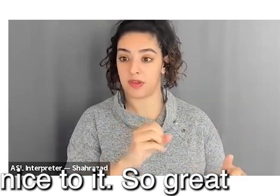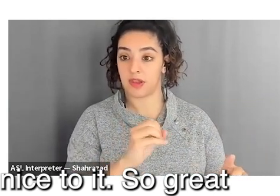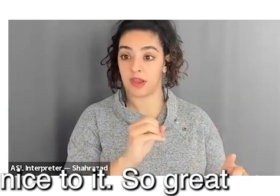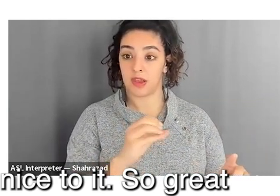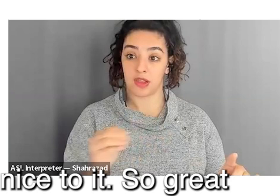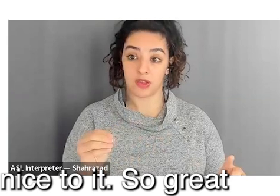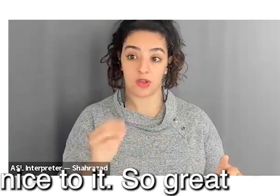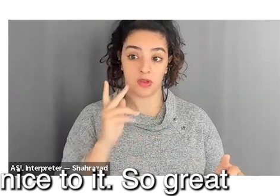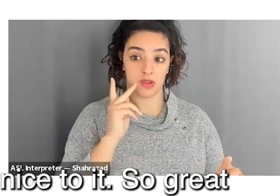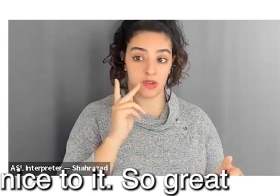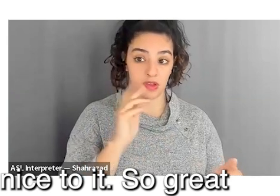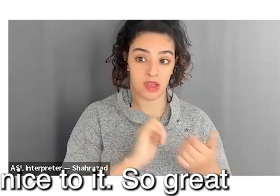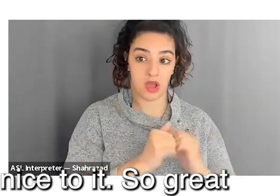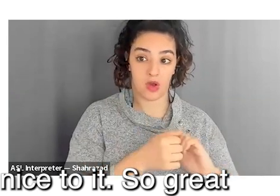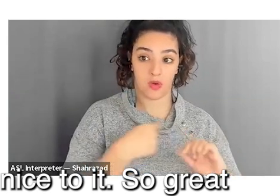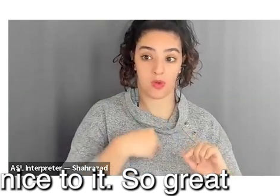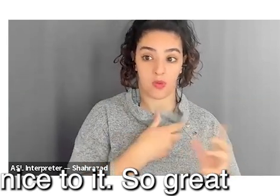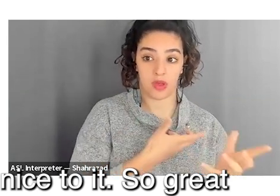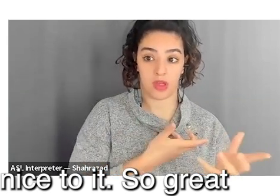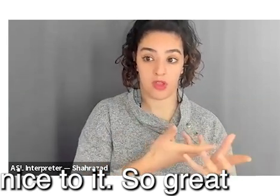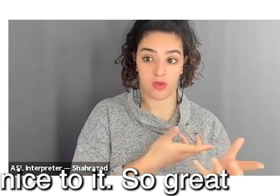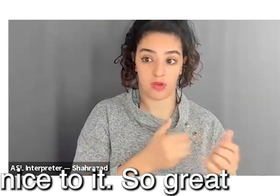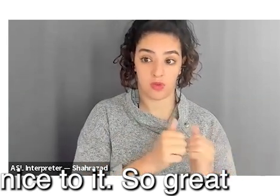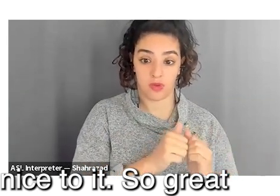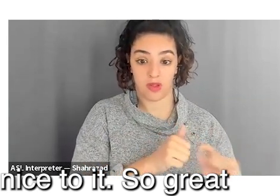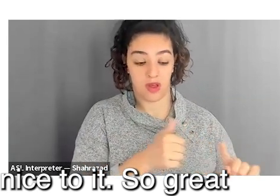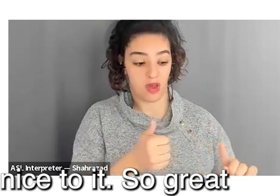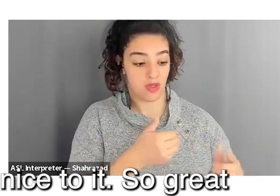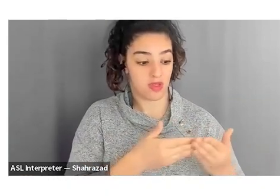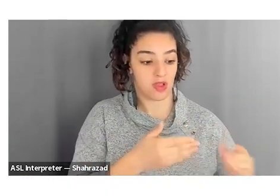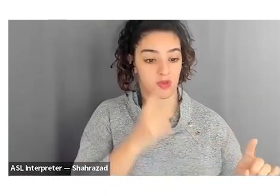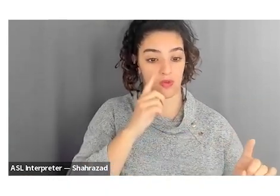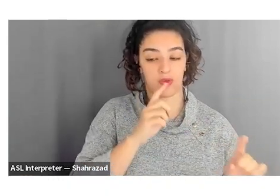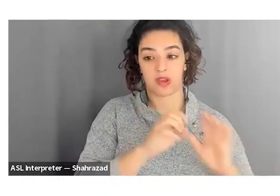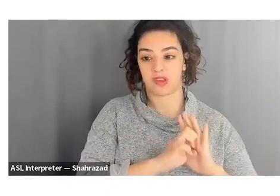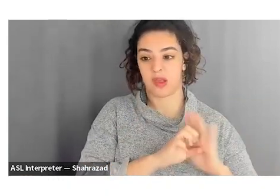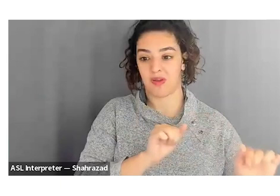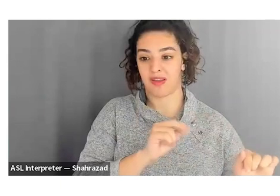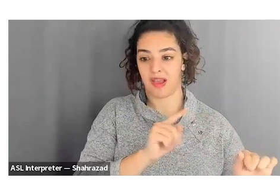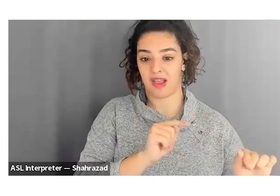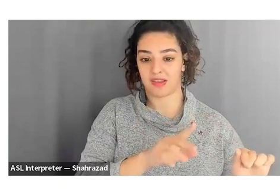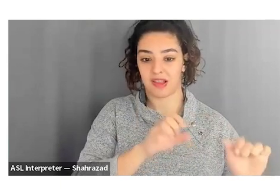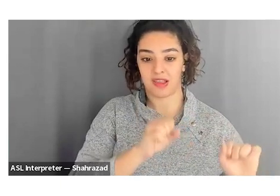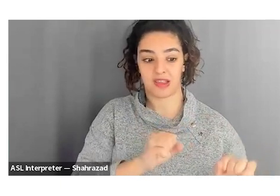mycelium in return creates mushrooms that the ants can eat. So it's a huge